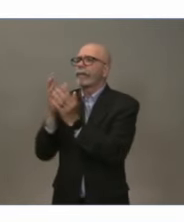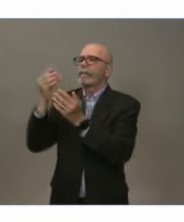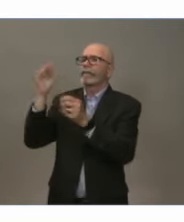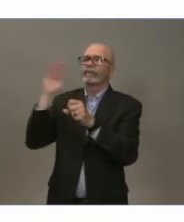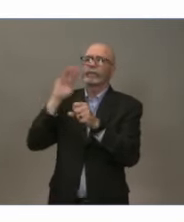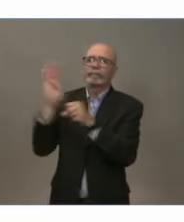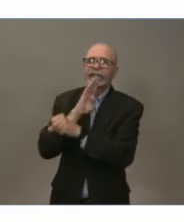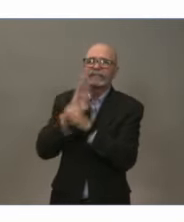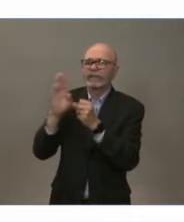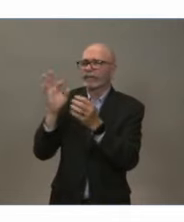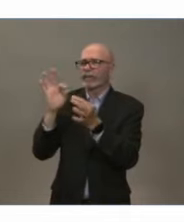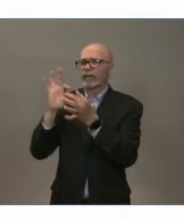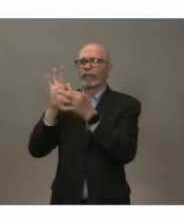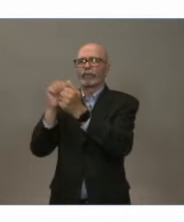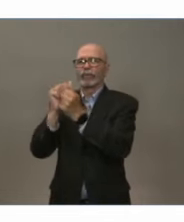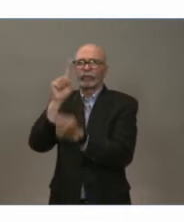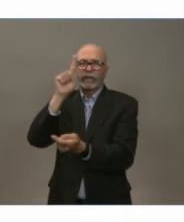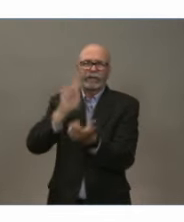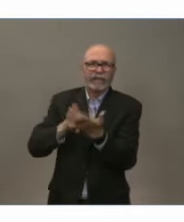is 3,900.